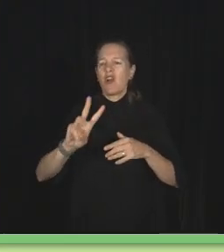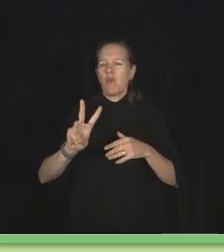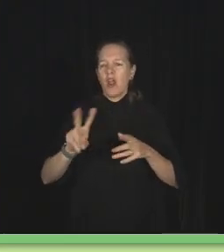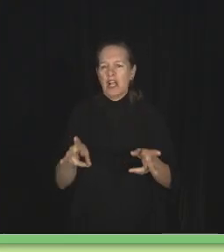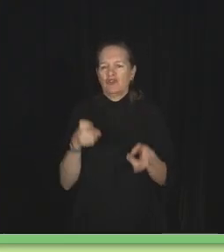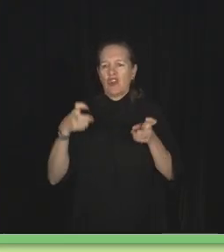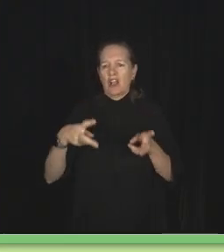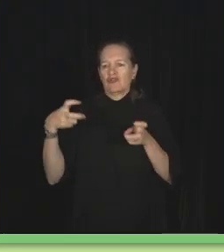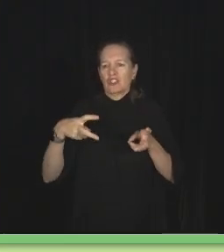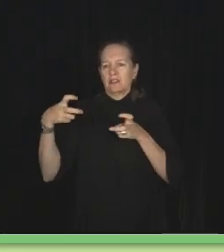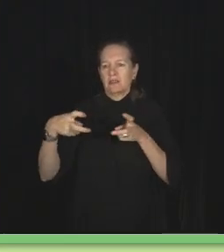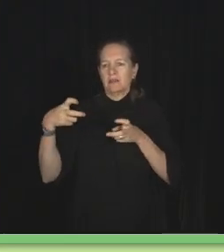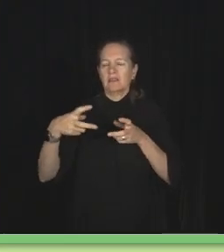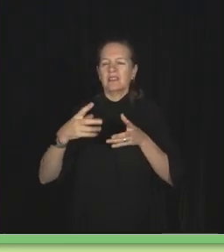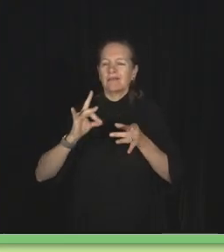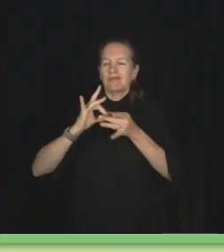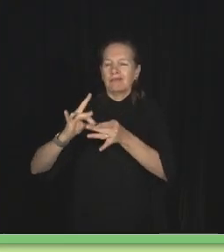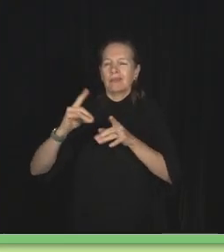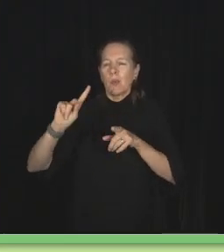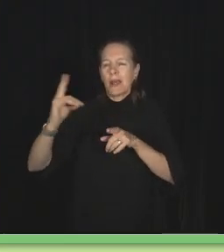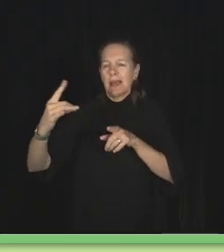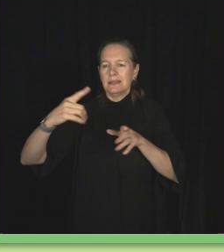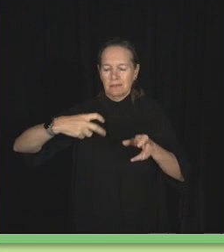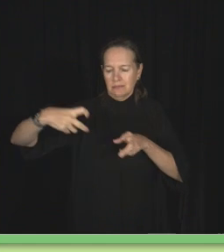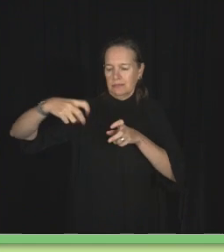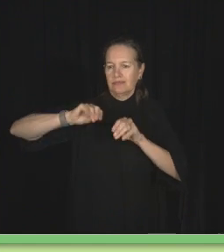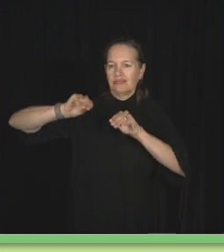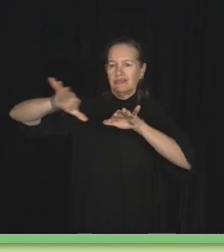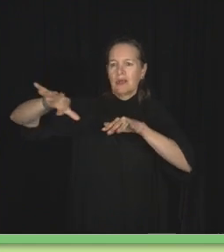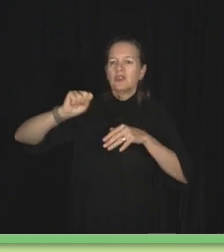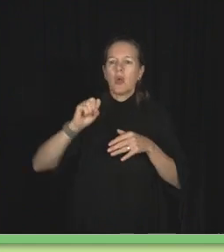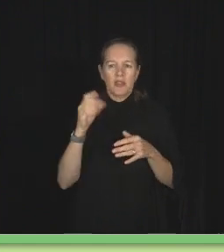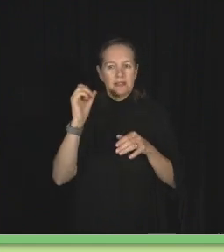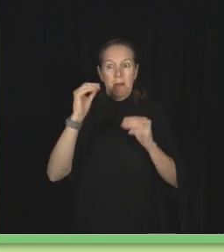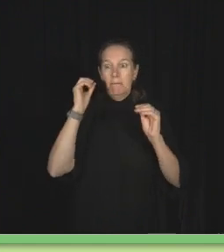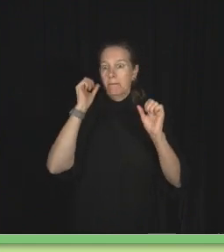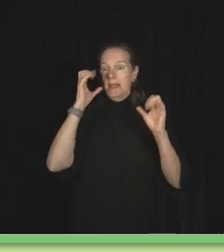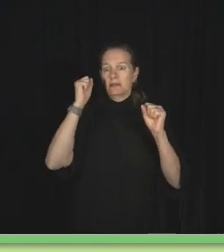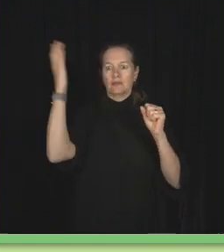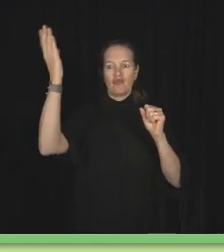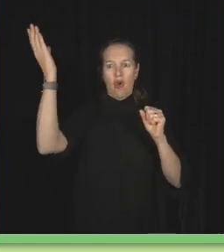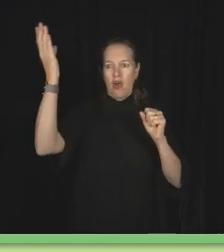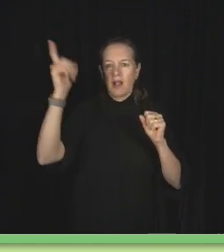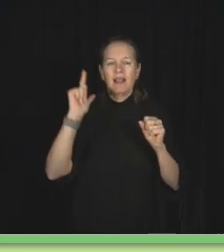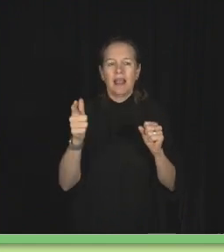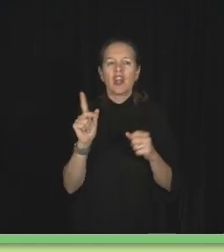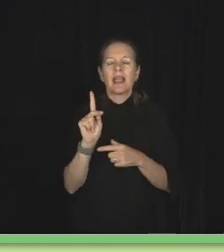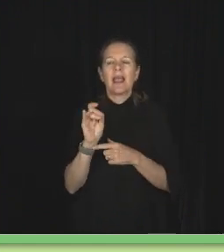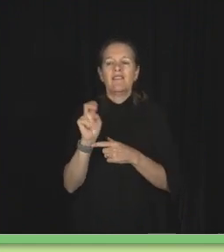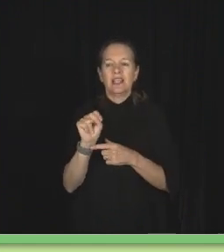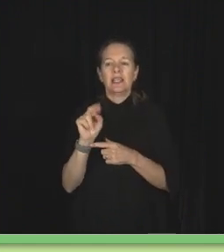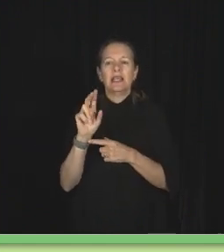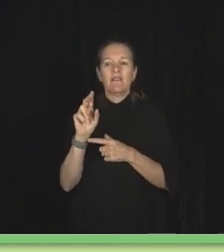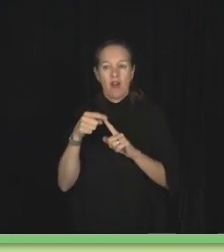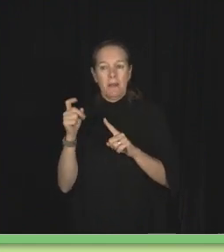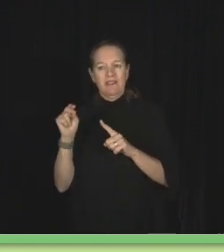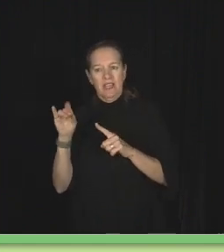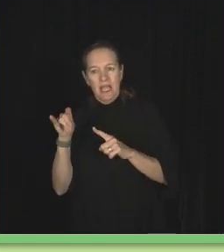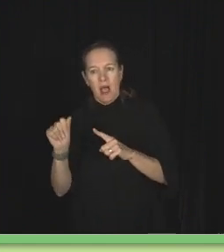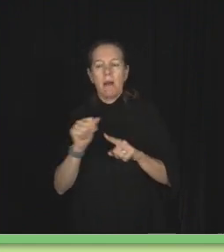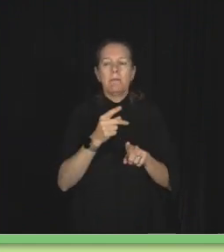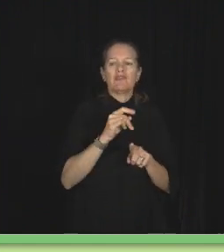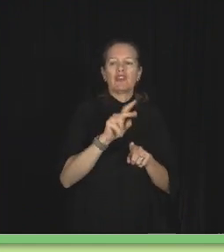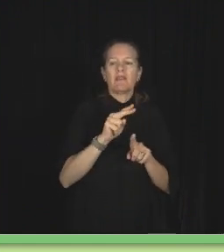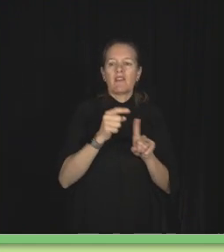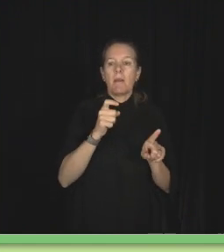abstraction in a Kubernetes context. So there's an amazing talk that you could find later today, led by Kevin from NVIDIA, Patrick from Intel, and